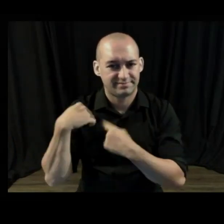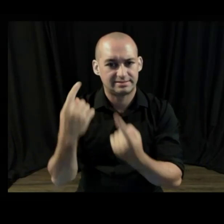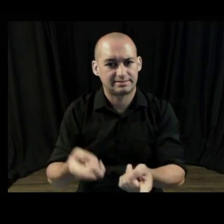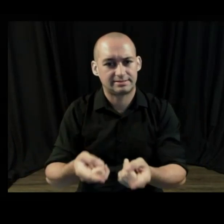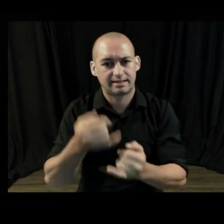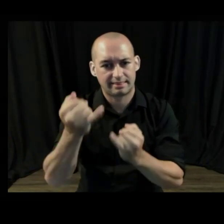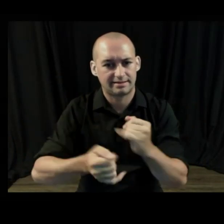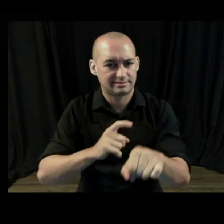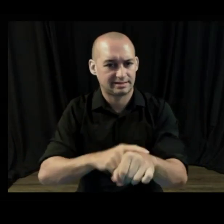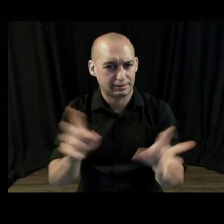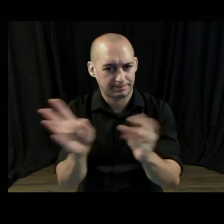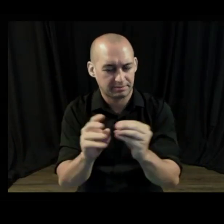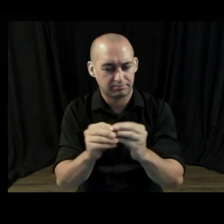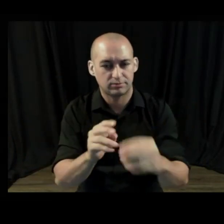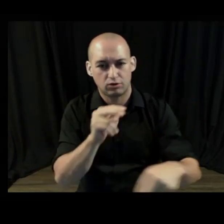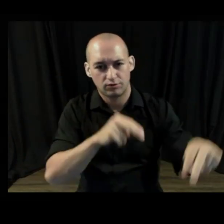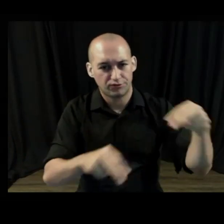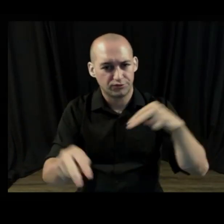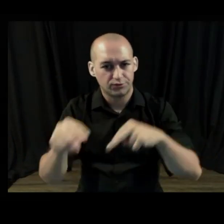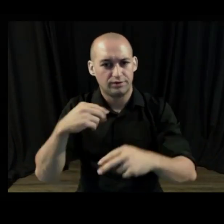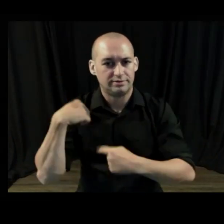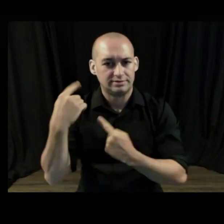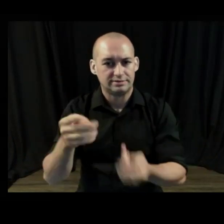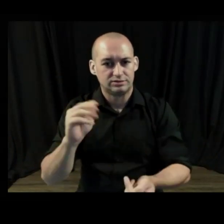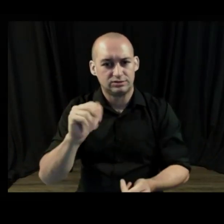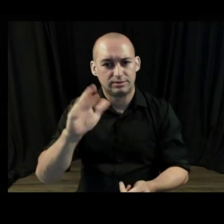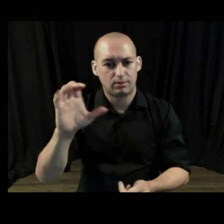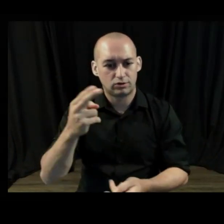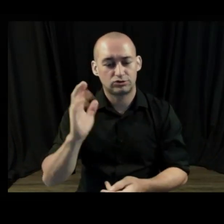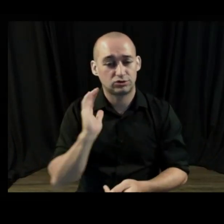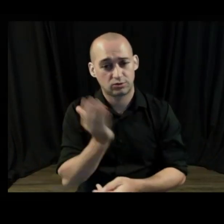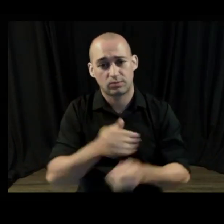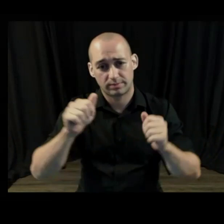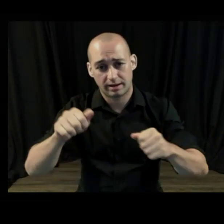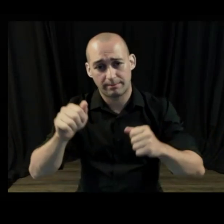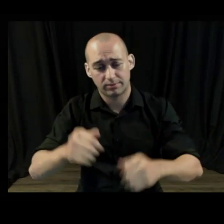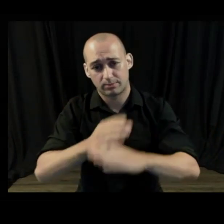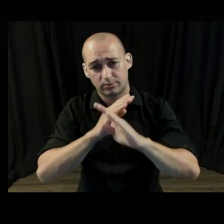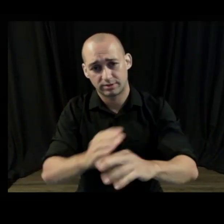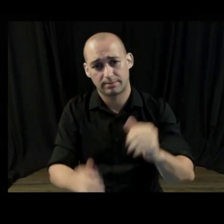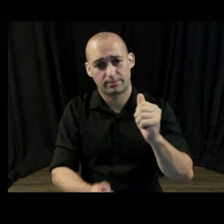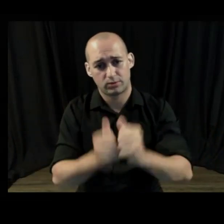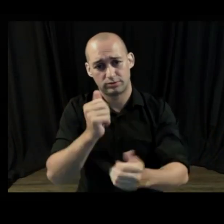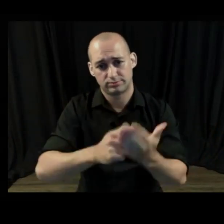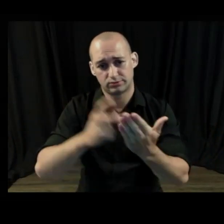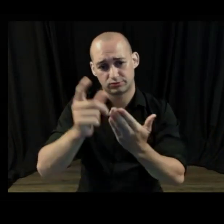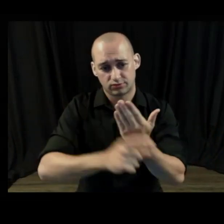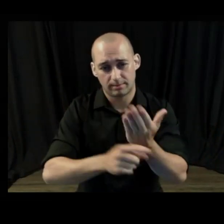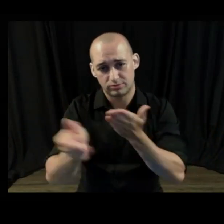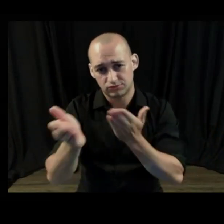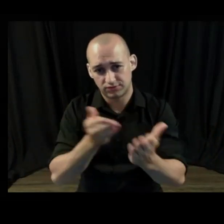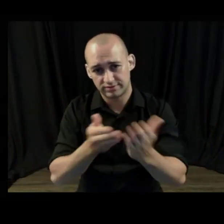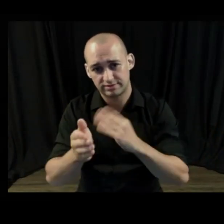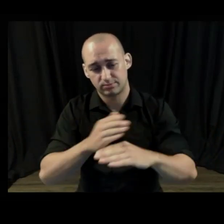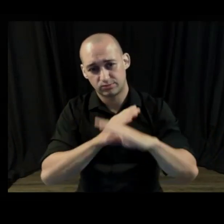by and large, we were able to protect most of the programs and services that support vulnerable older adults,